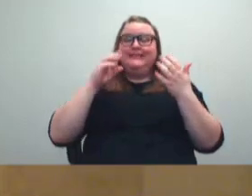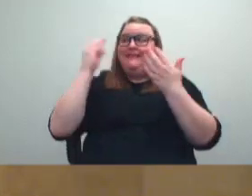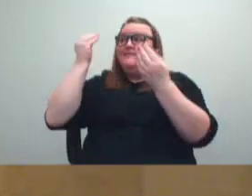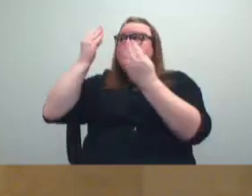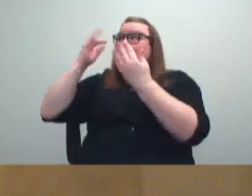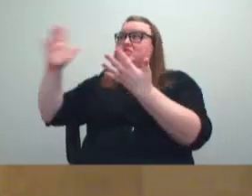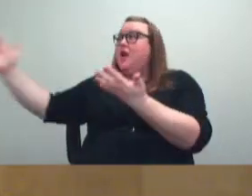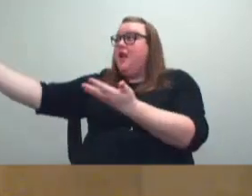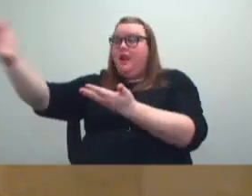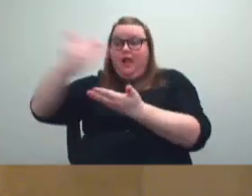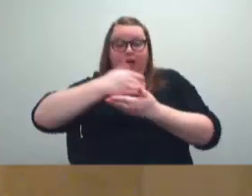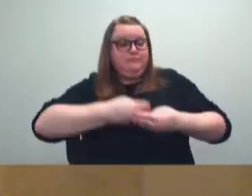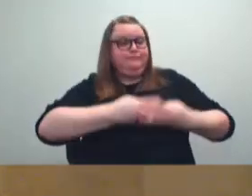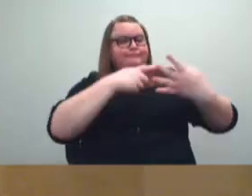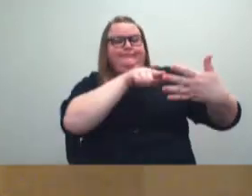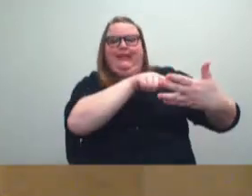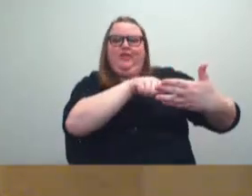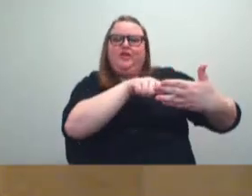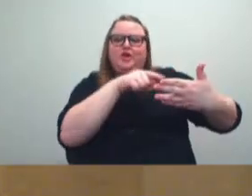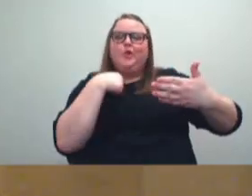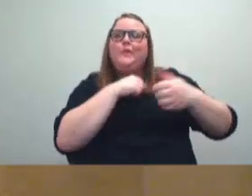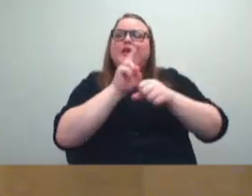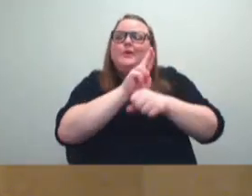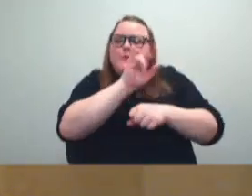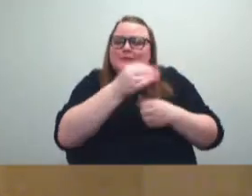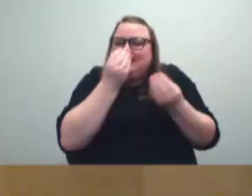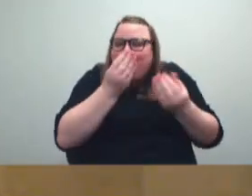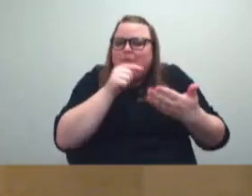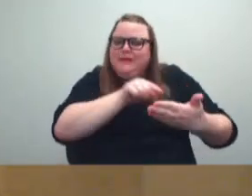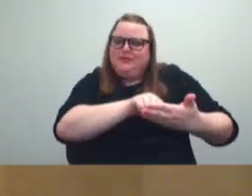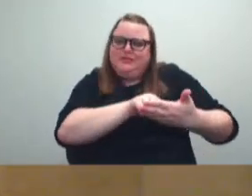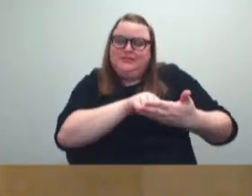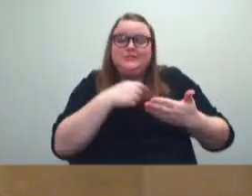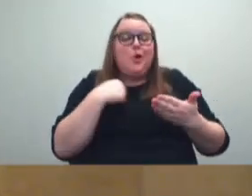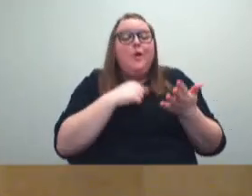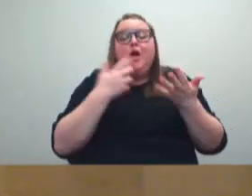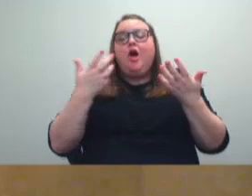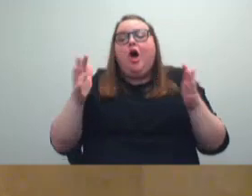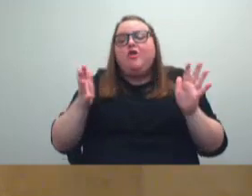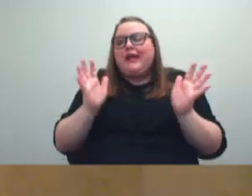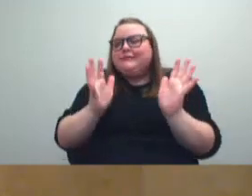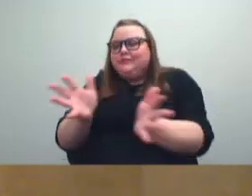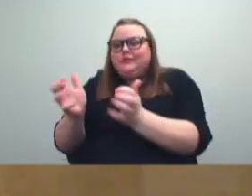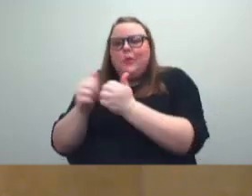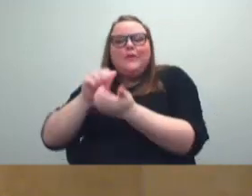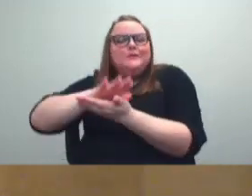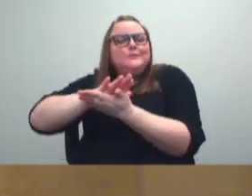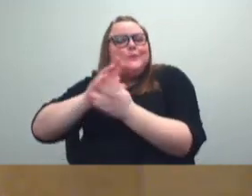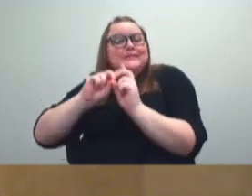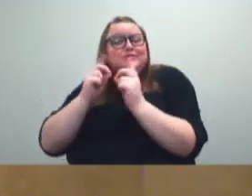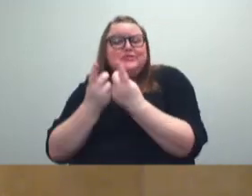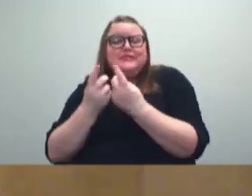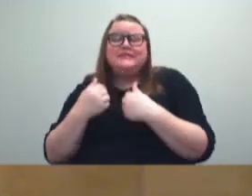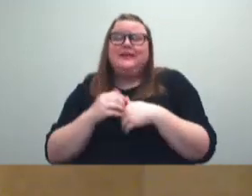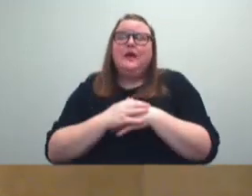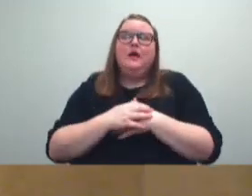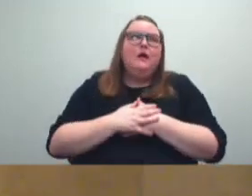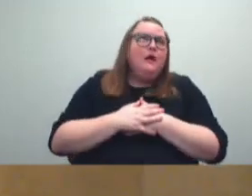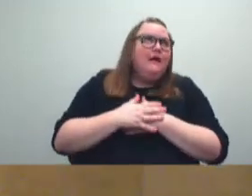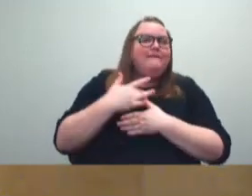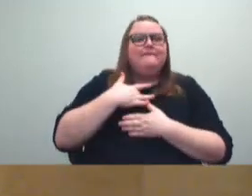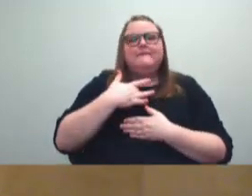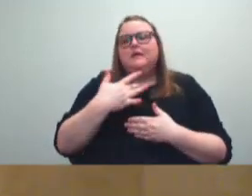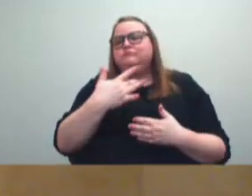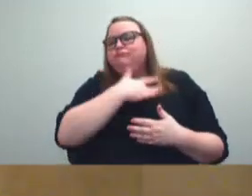ways. So we're already talking with the school district. There's a lot of questions, and my heart goes out to these kids. I mean, me growing up in